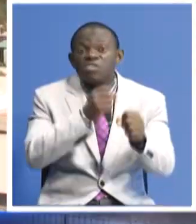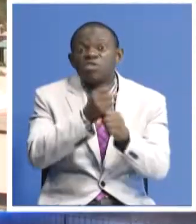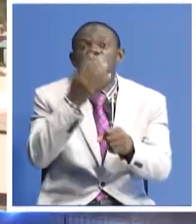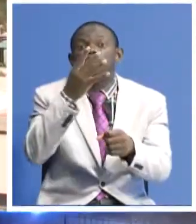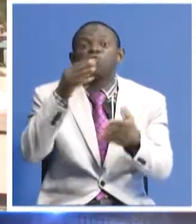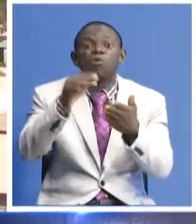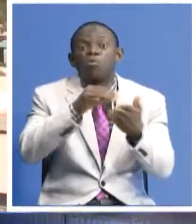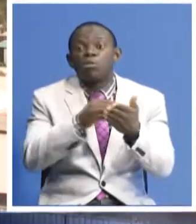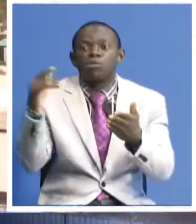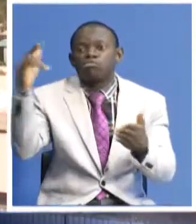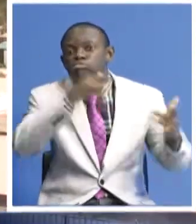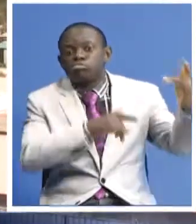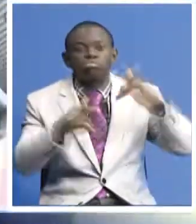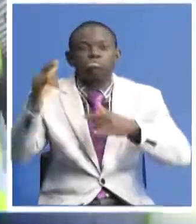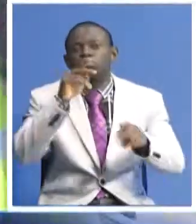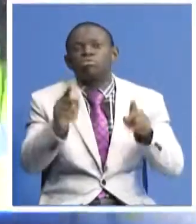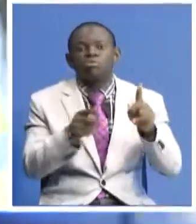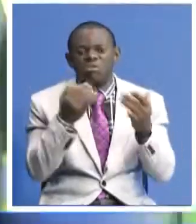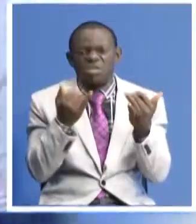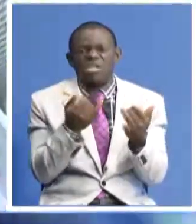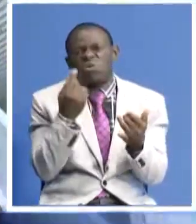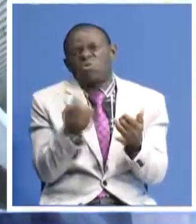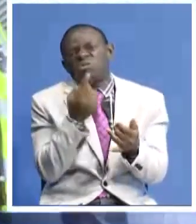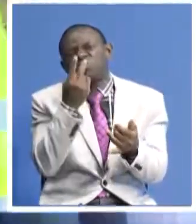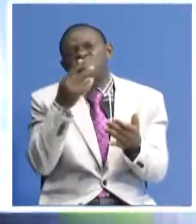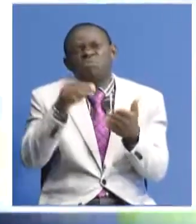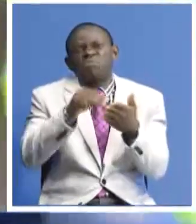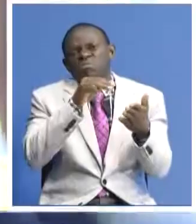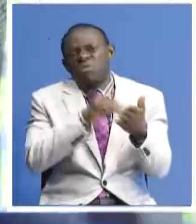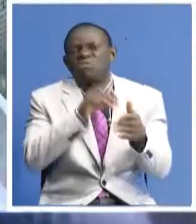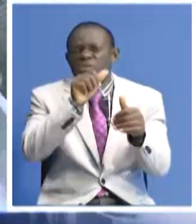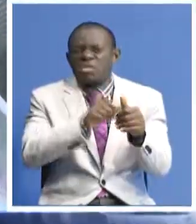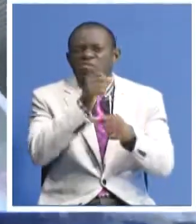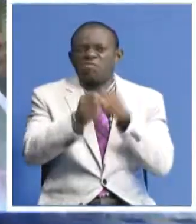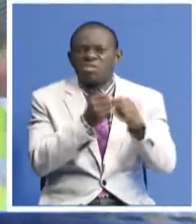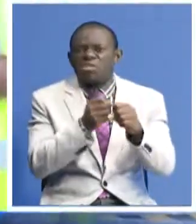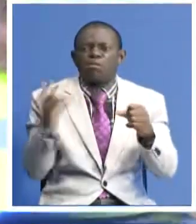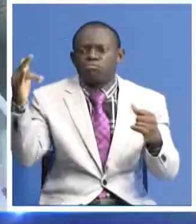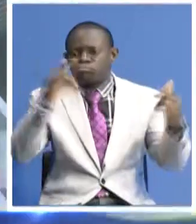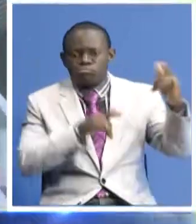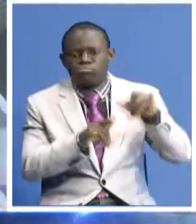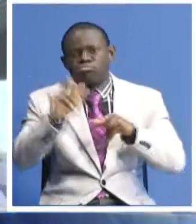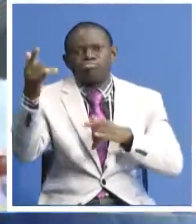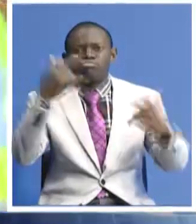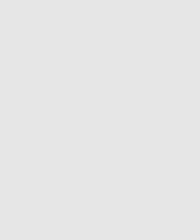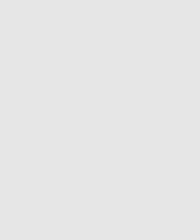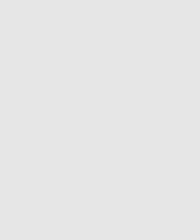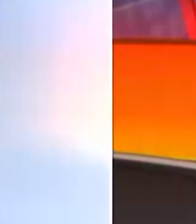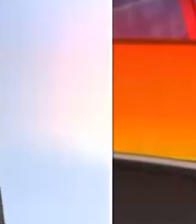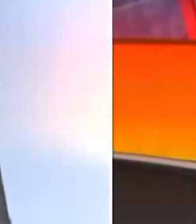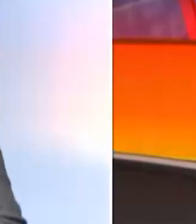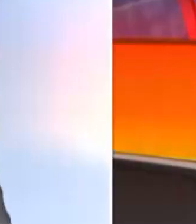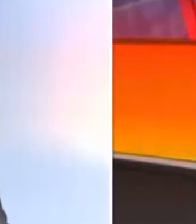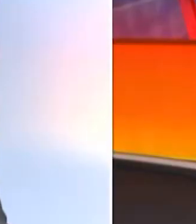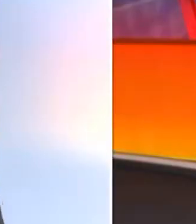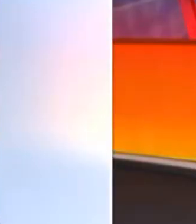passengers at the old terminal building. Kachepa Mwinga, ZNBC News, Lusaka.